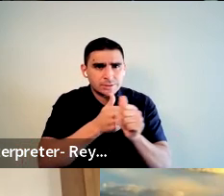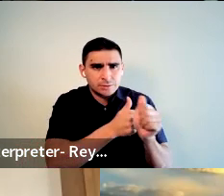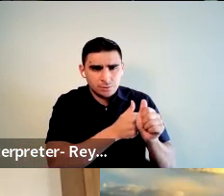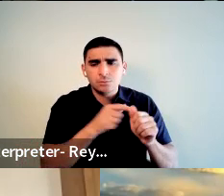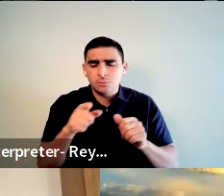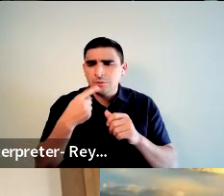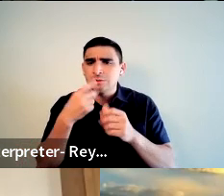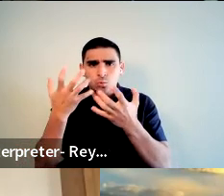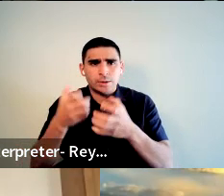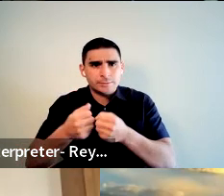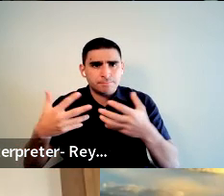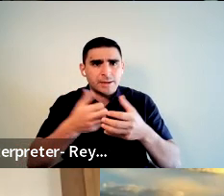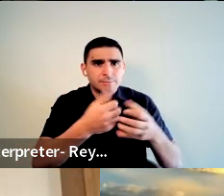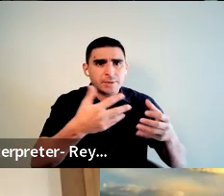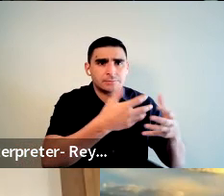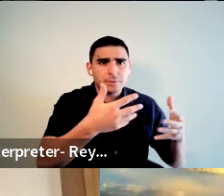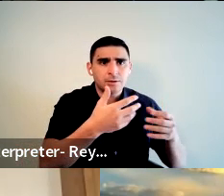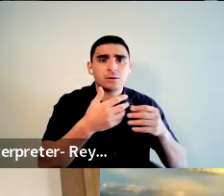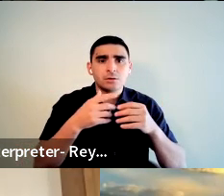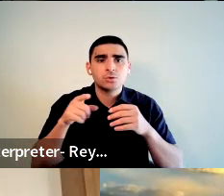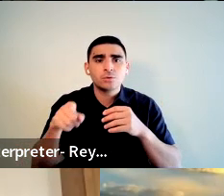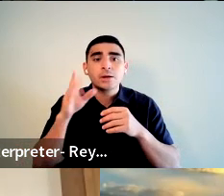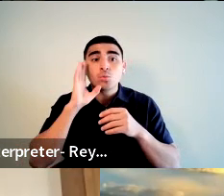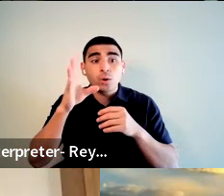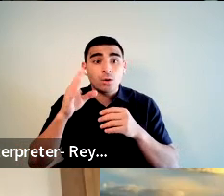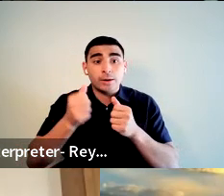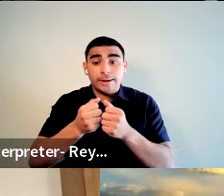what's going to have to happen is they're going to expand and then contract.